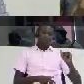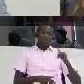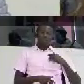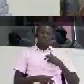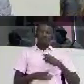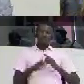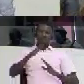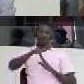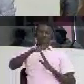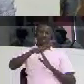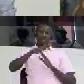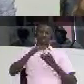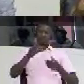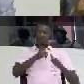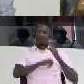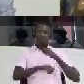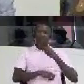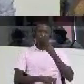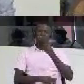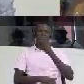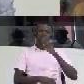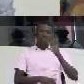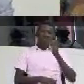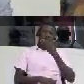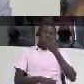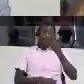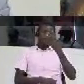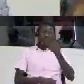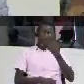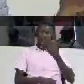12:05. Thank you. Meeting is adjourned.